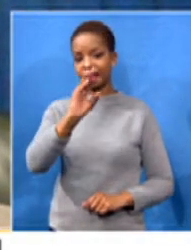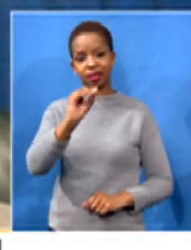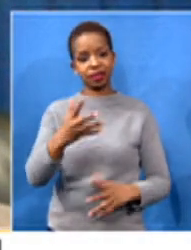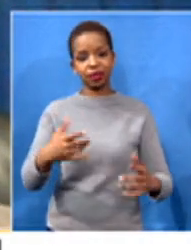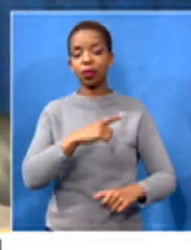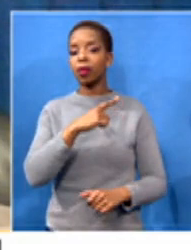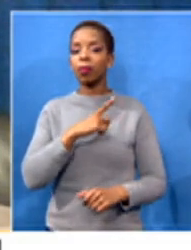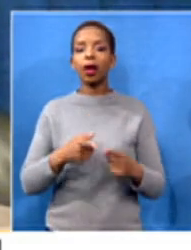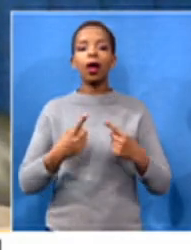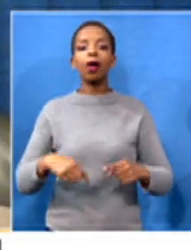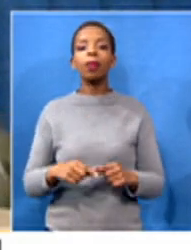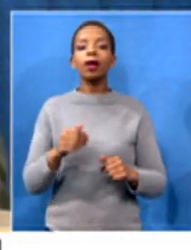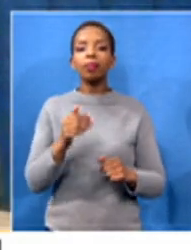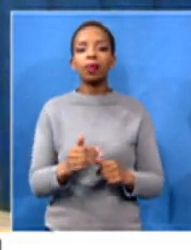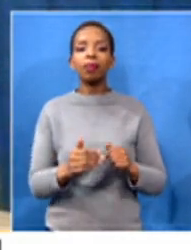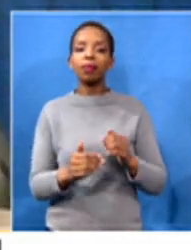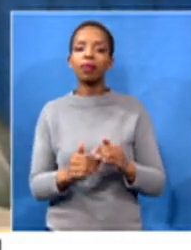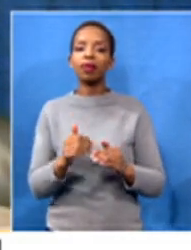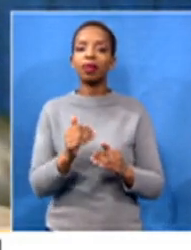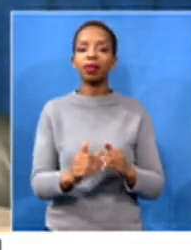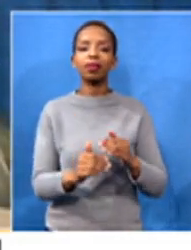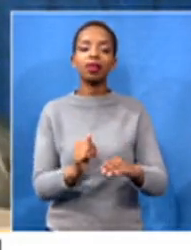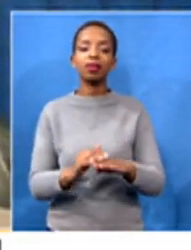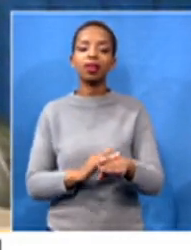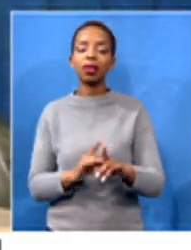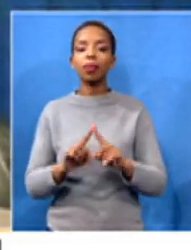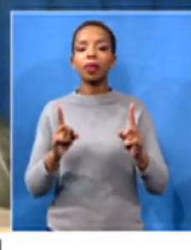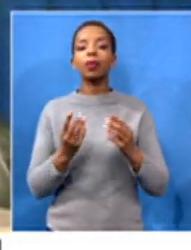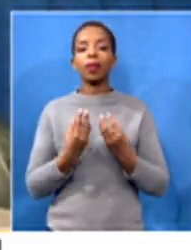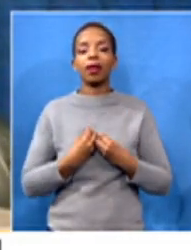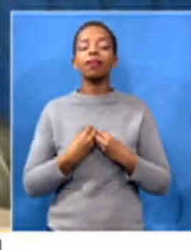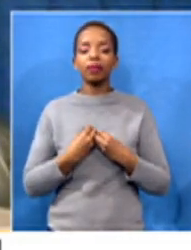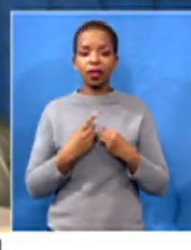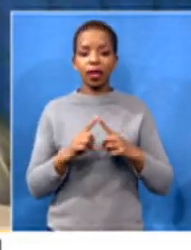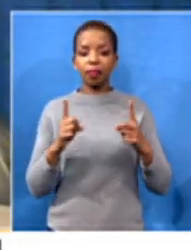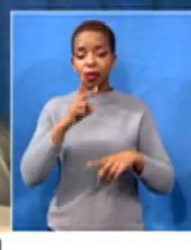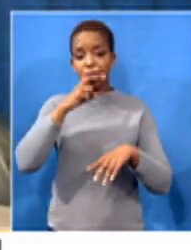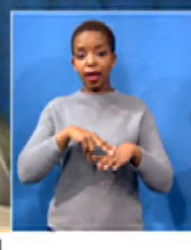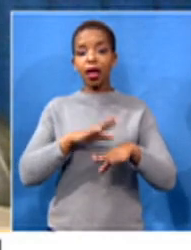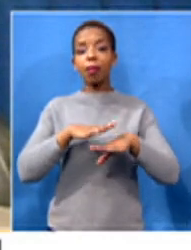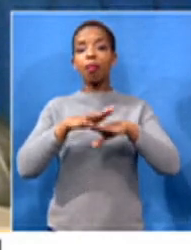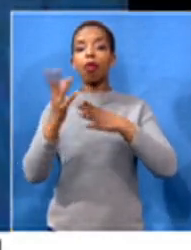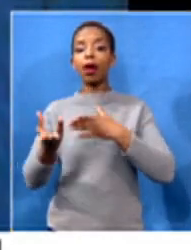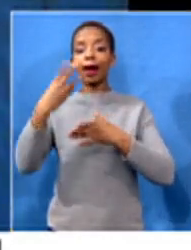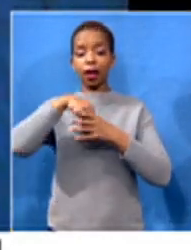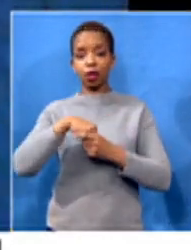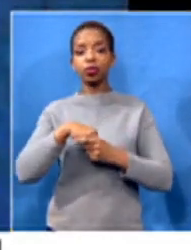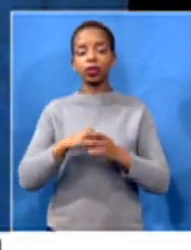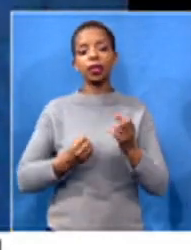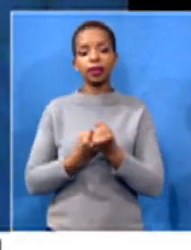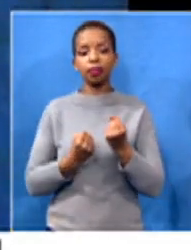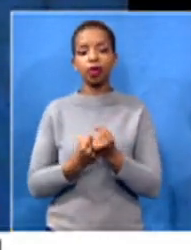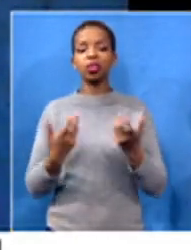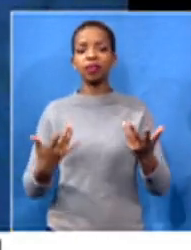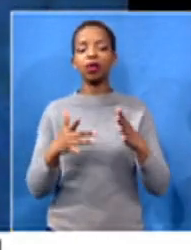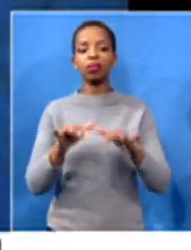along within the capacities and capabilities that we have, but I think we need more inclusion and support to go forward